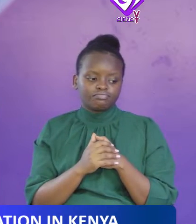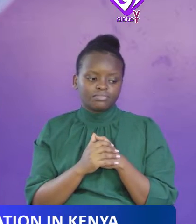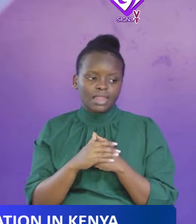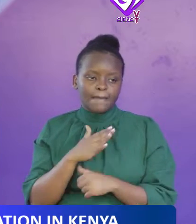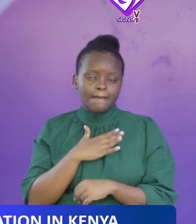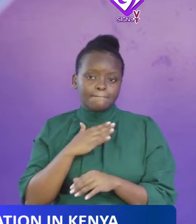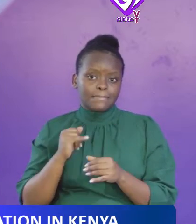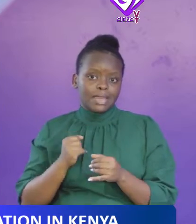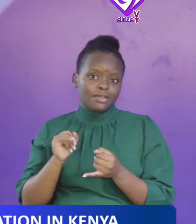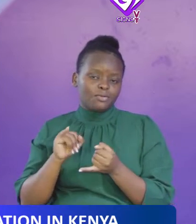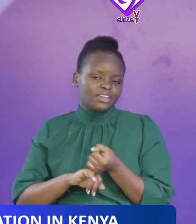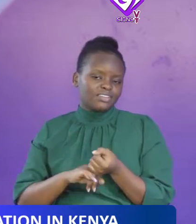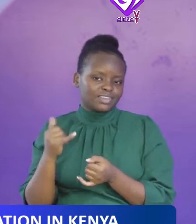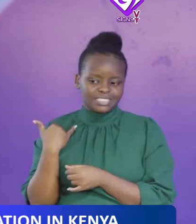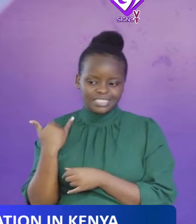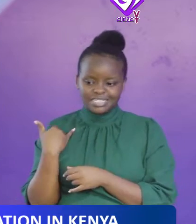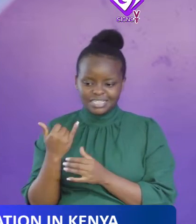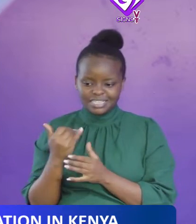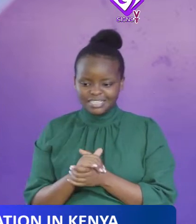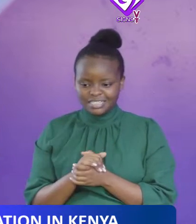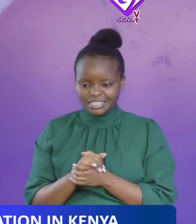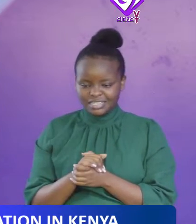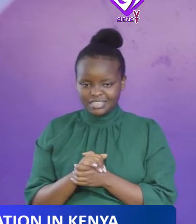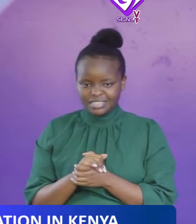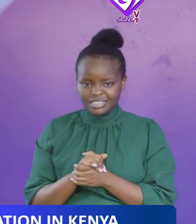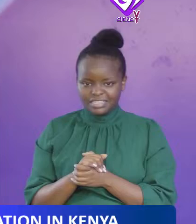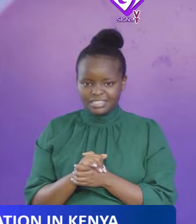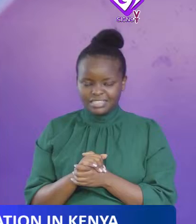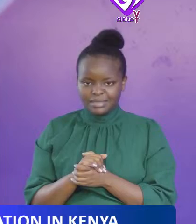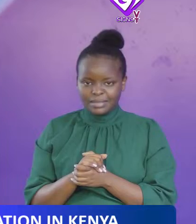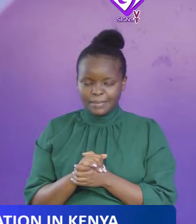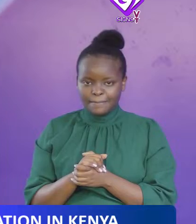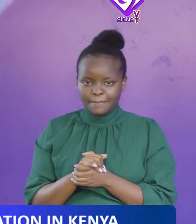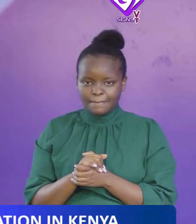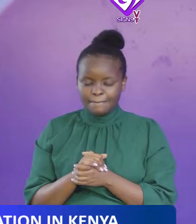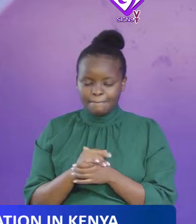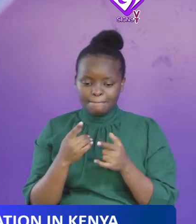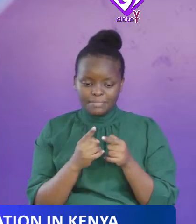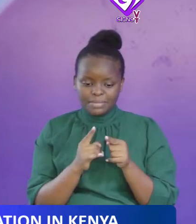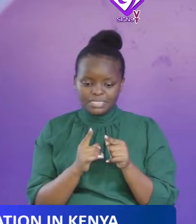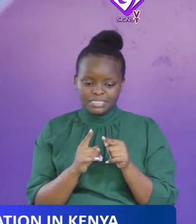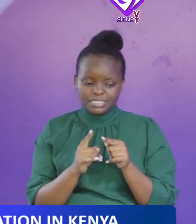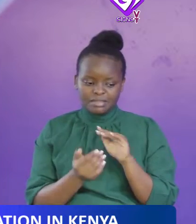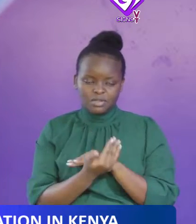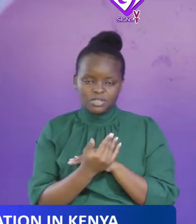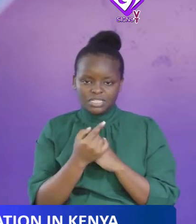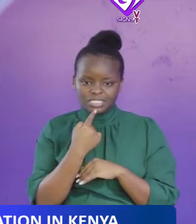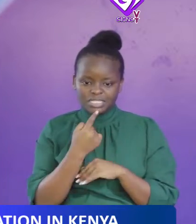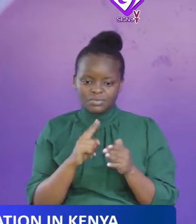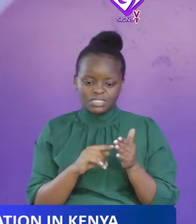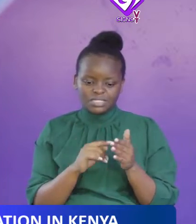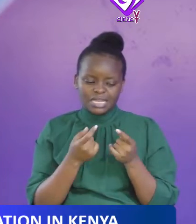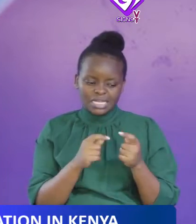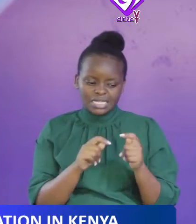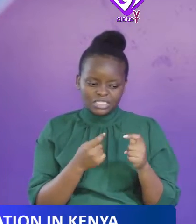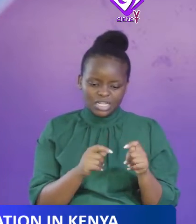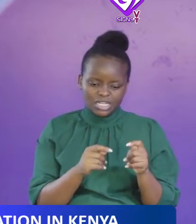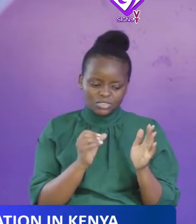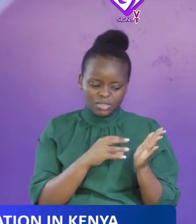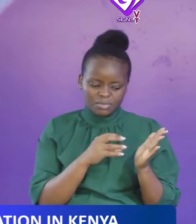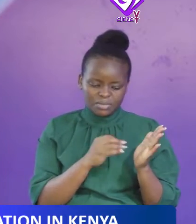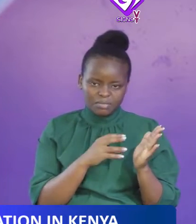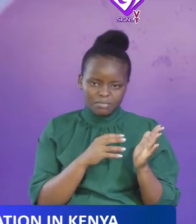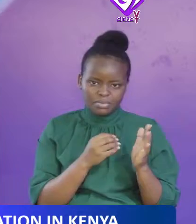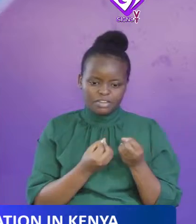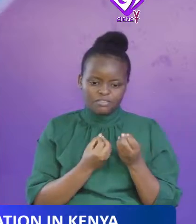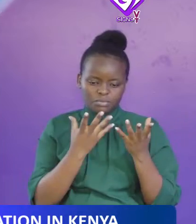my wife yesterday, I'll be honest with you, and she came a bit late. But initially in the morning, she told me she's trying to put in some information system for